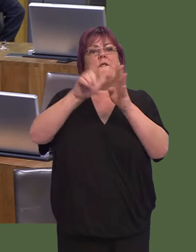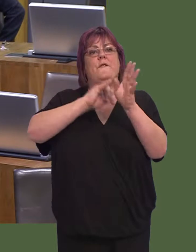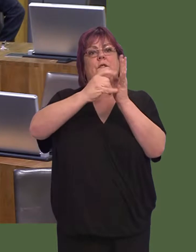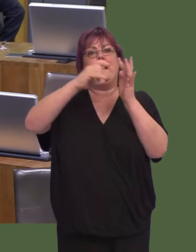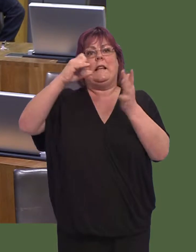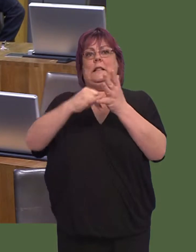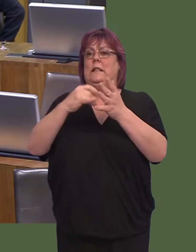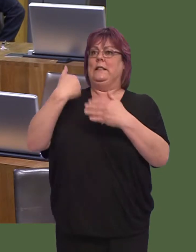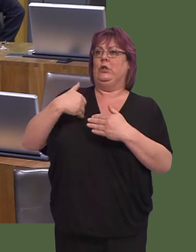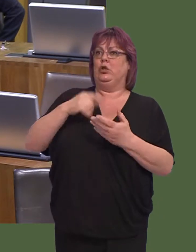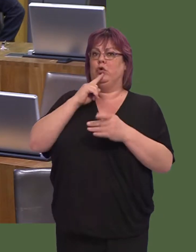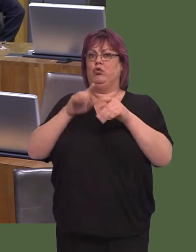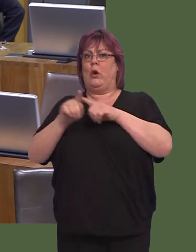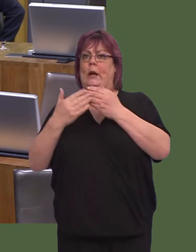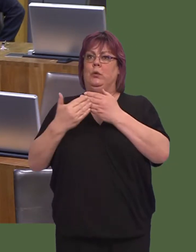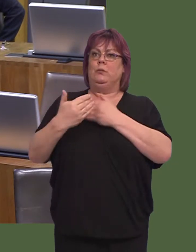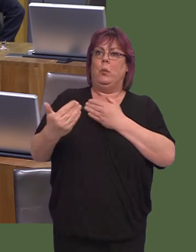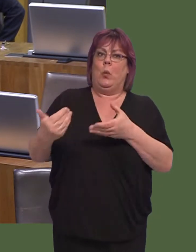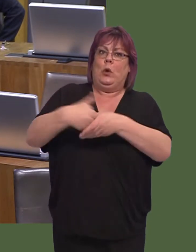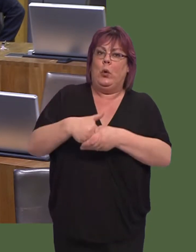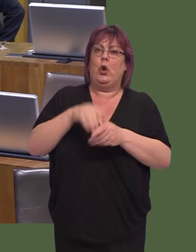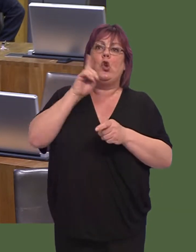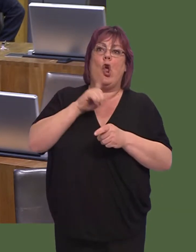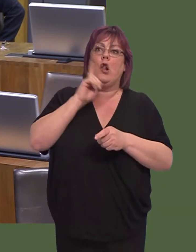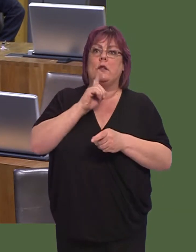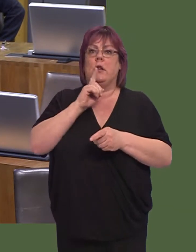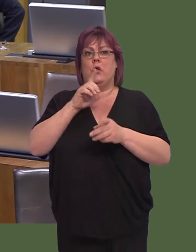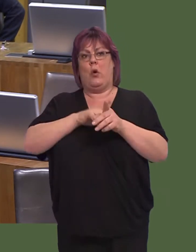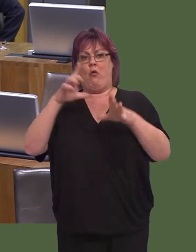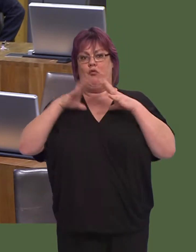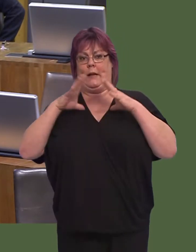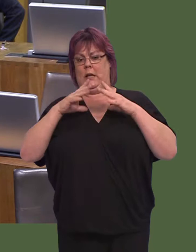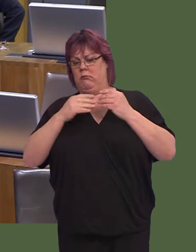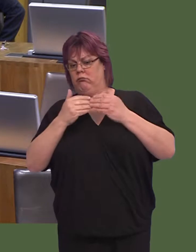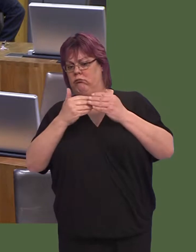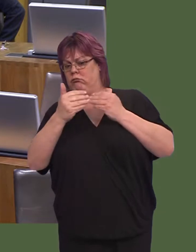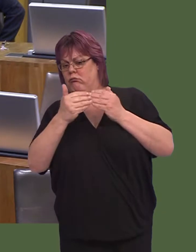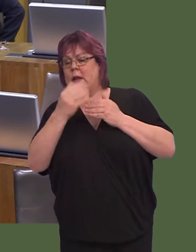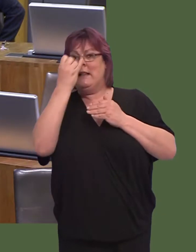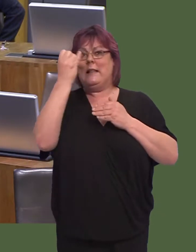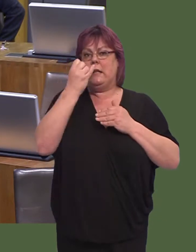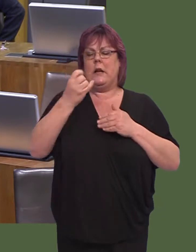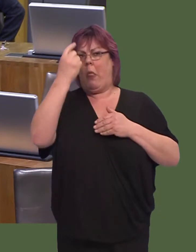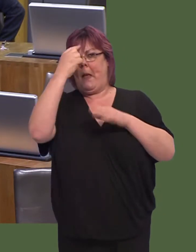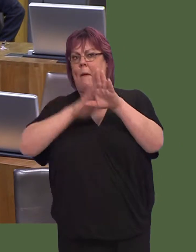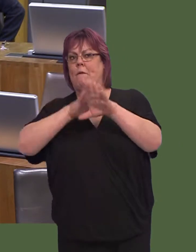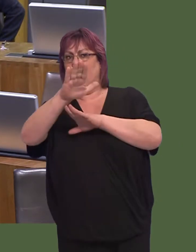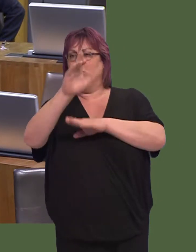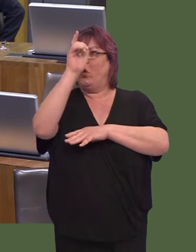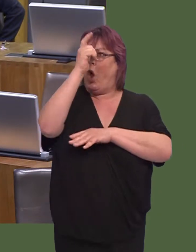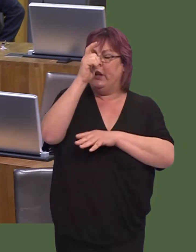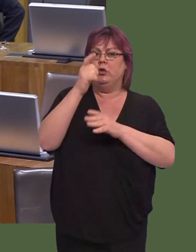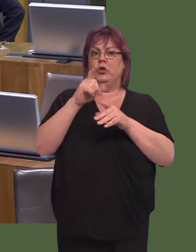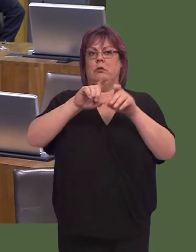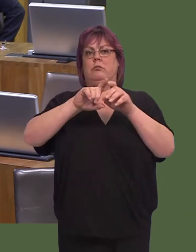can make their lessons more gender inclusive, so that they are ready at 16 to look at science subjects in FE college and then move on to